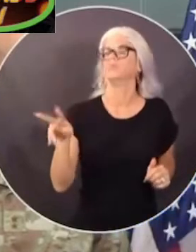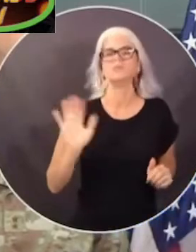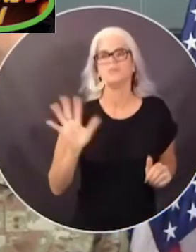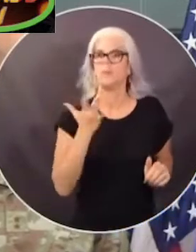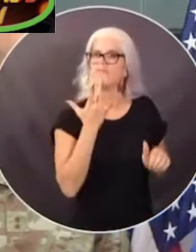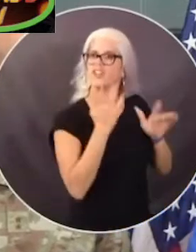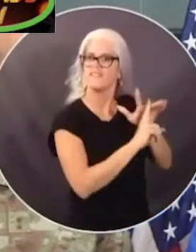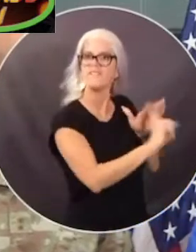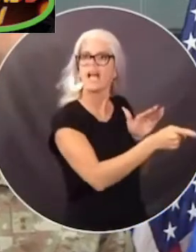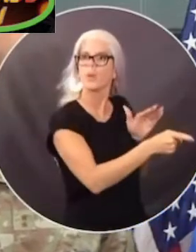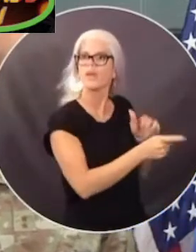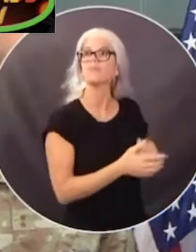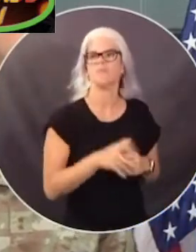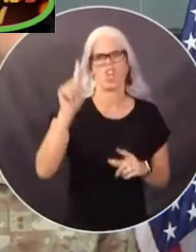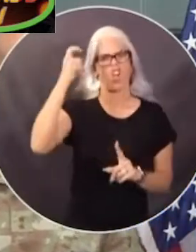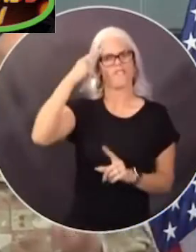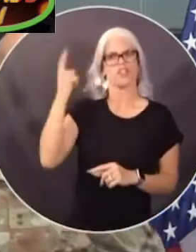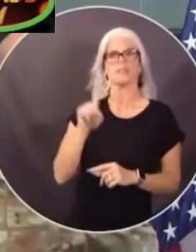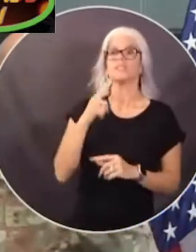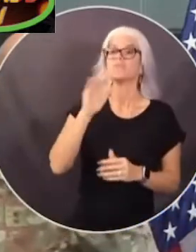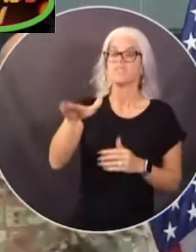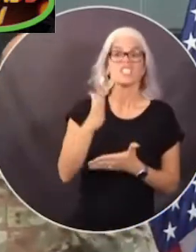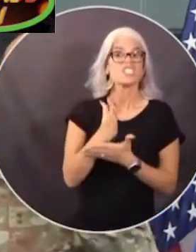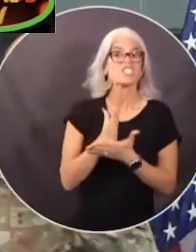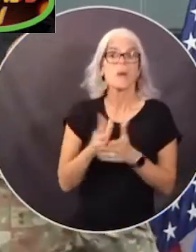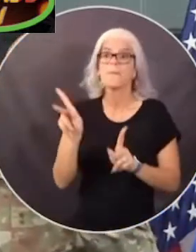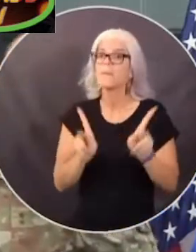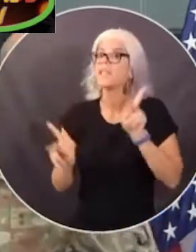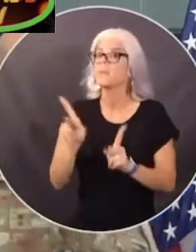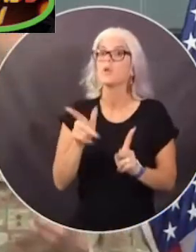there were people that evacuated Tampa Bay to